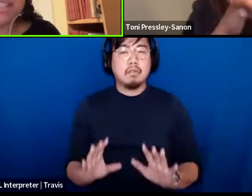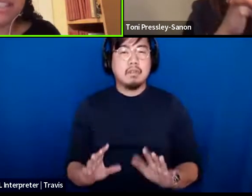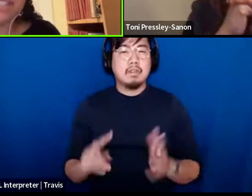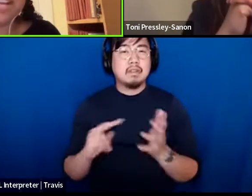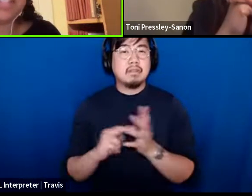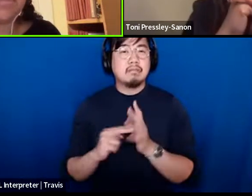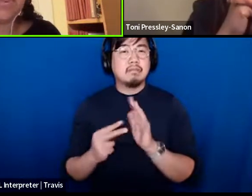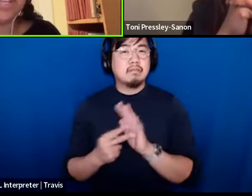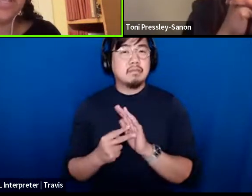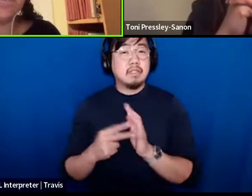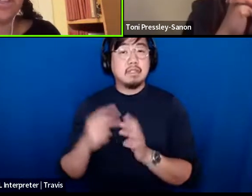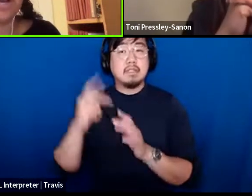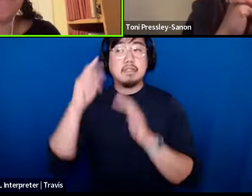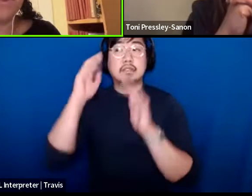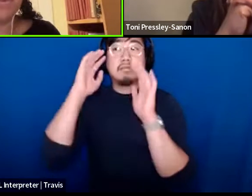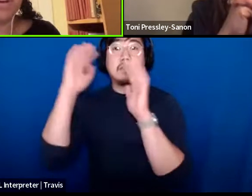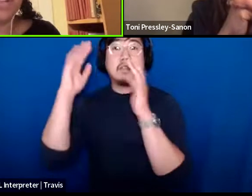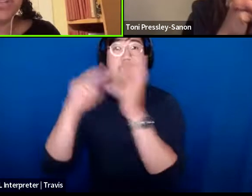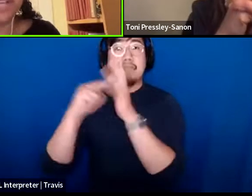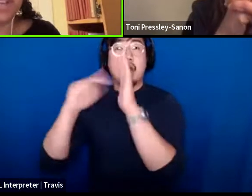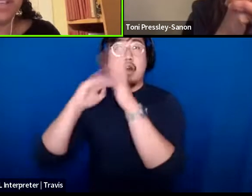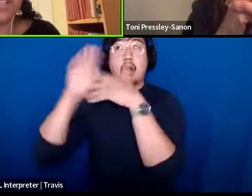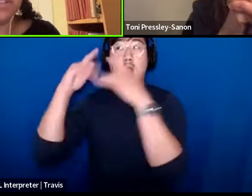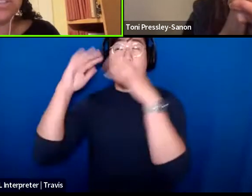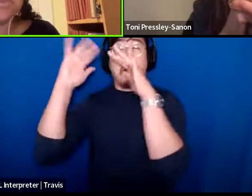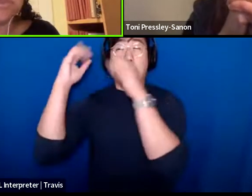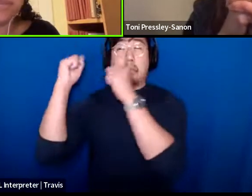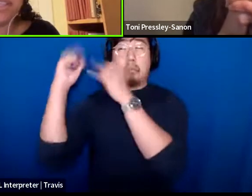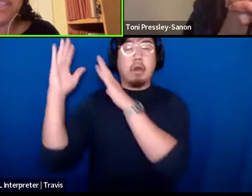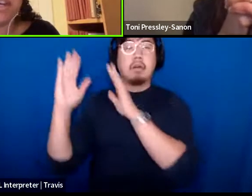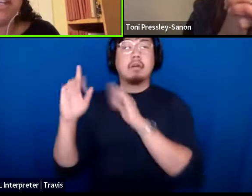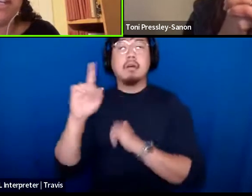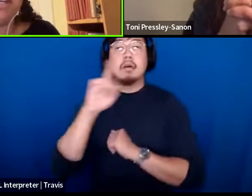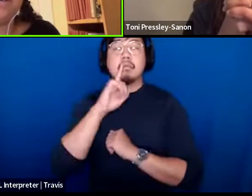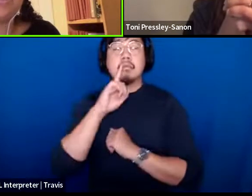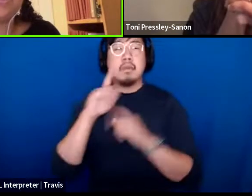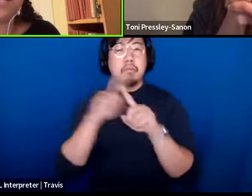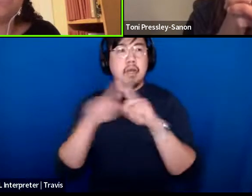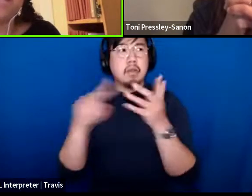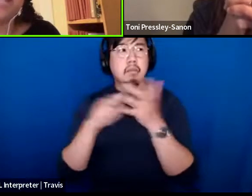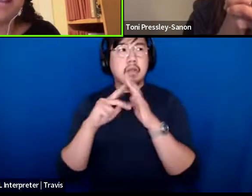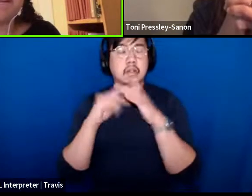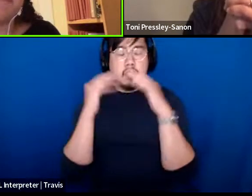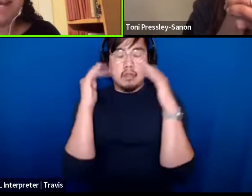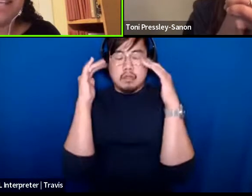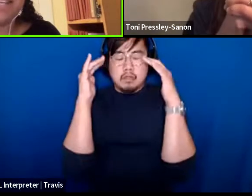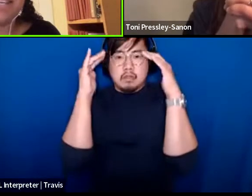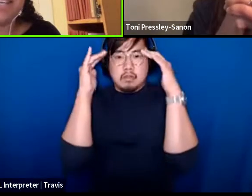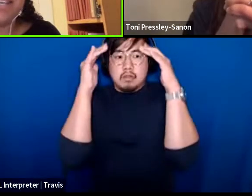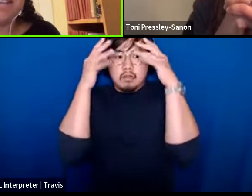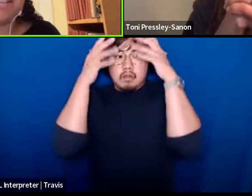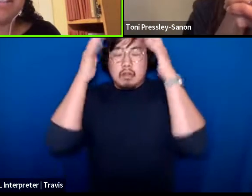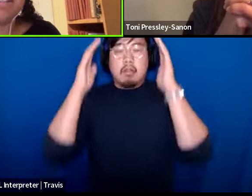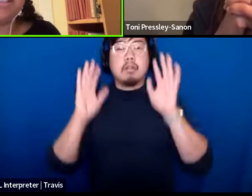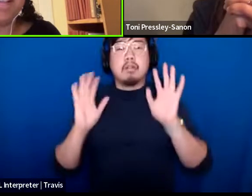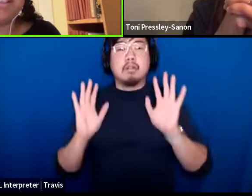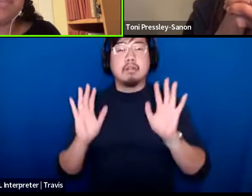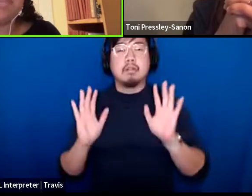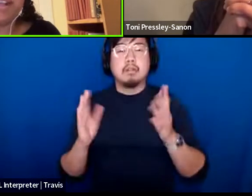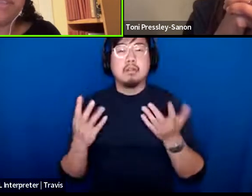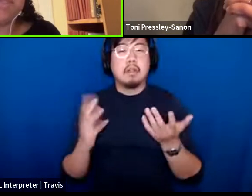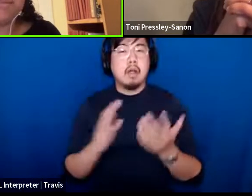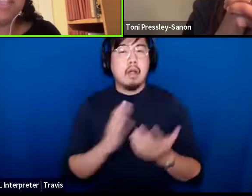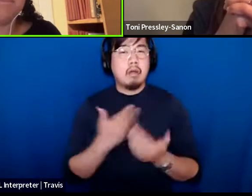mind is not devoid of thought, but we're also not consumed with thought, so that really our body